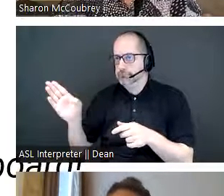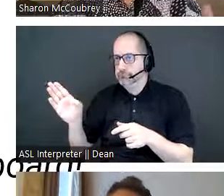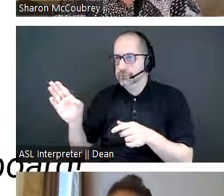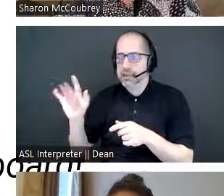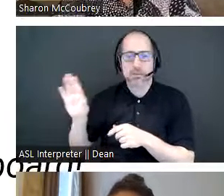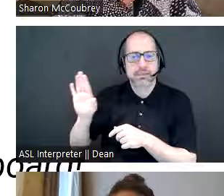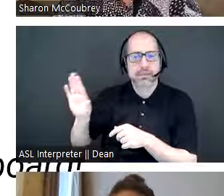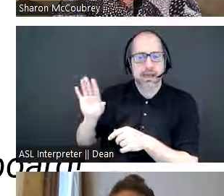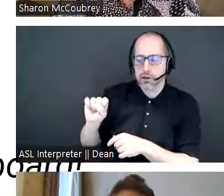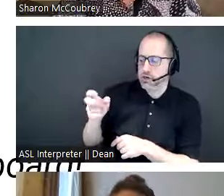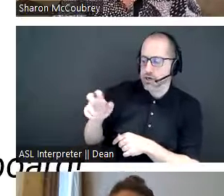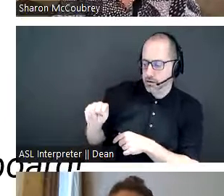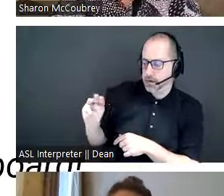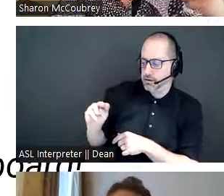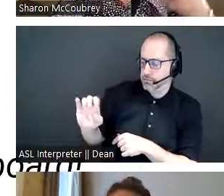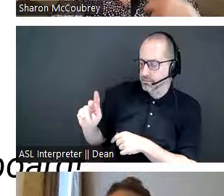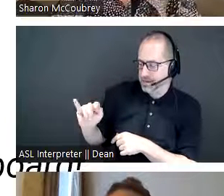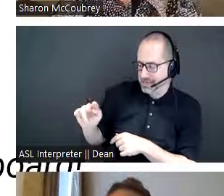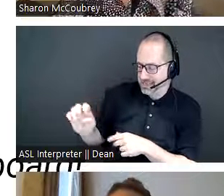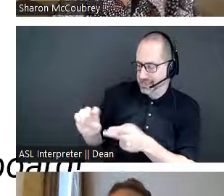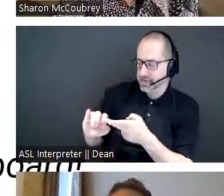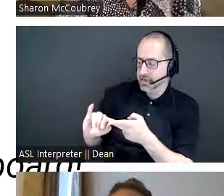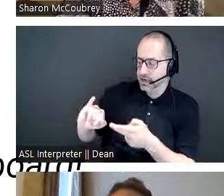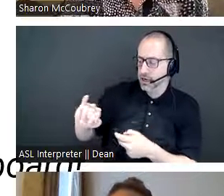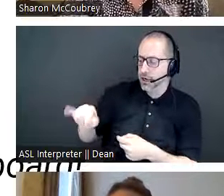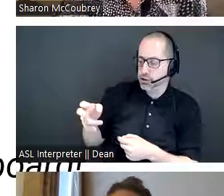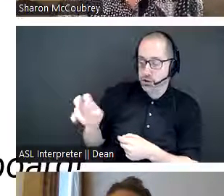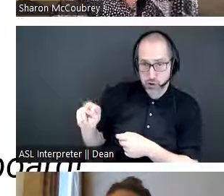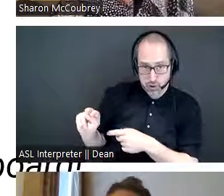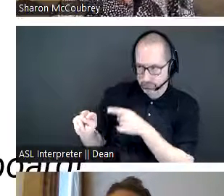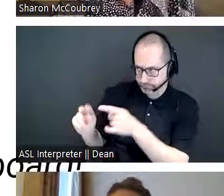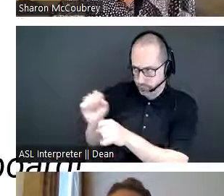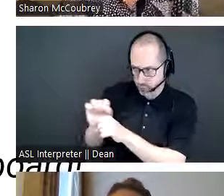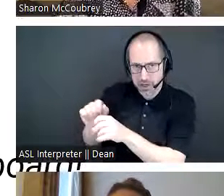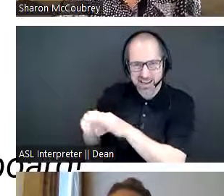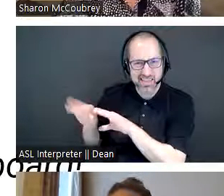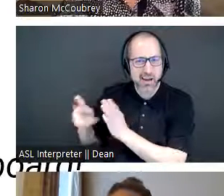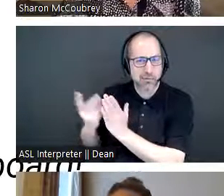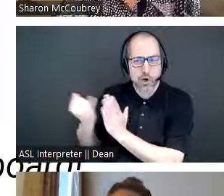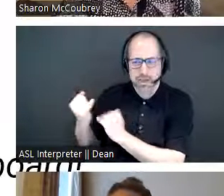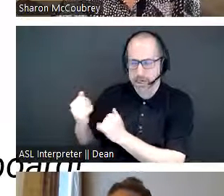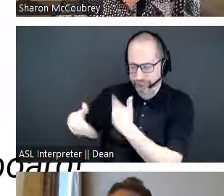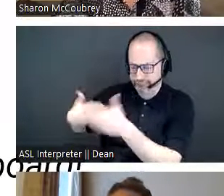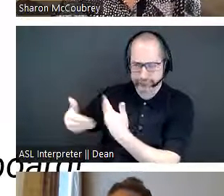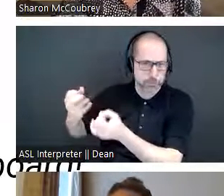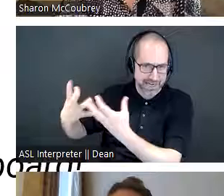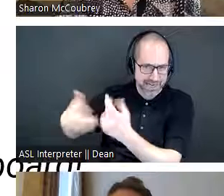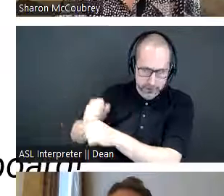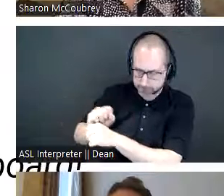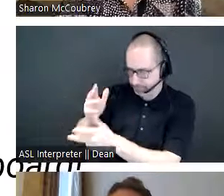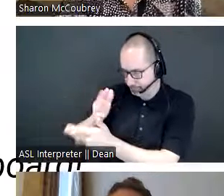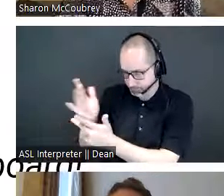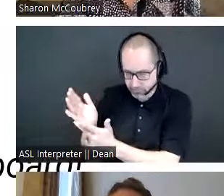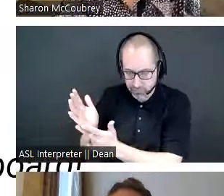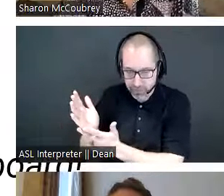work that Sharon McKenzie and Jean have been doing in their project that's been ongoing for a number of years. Now, I was going